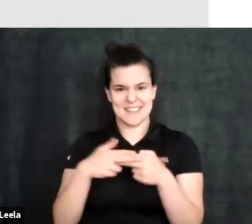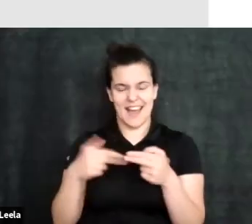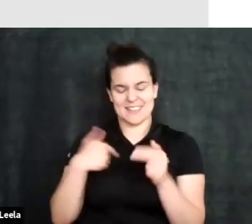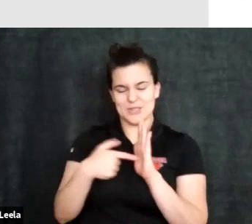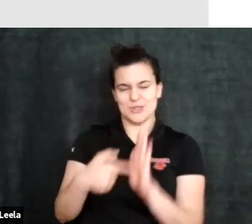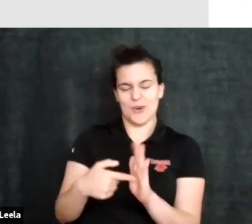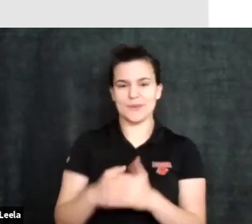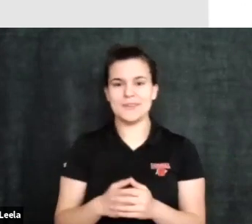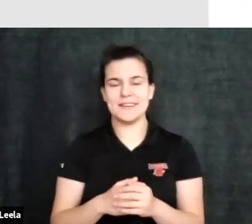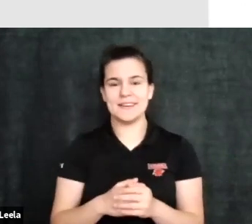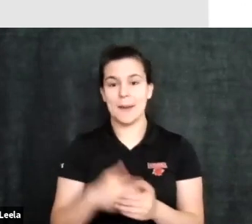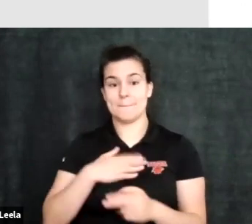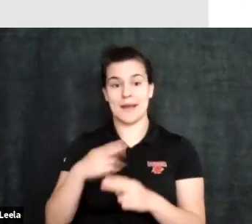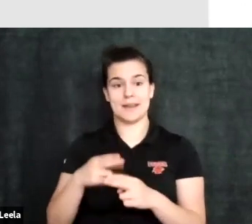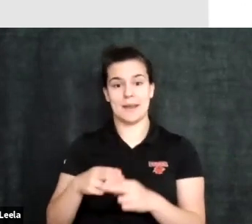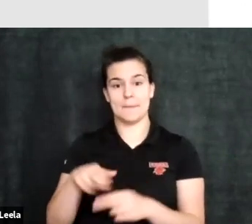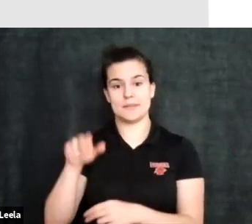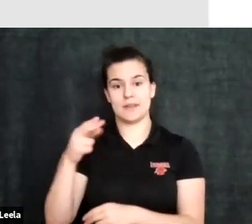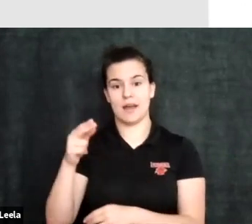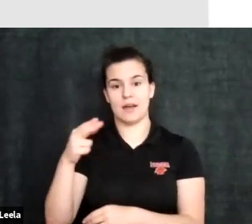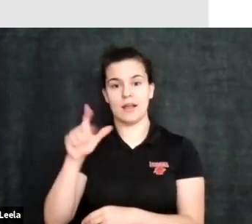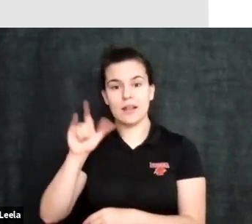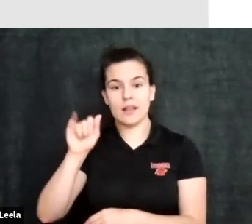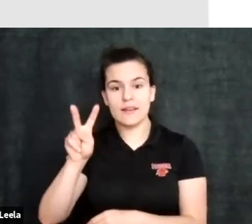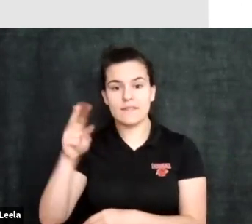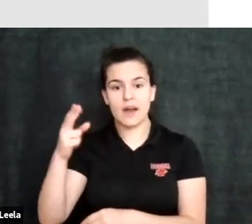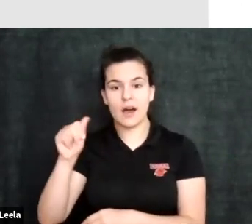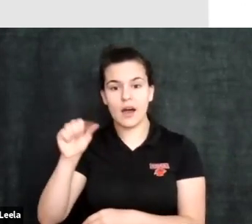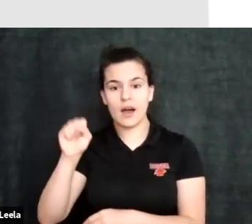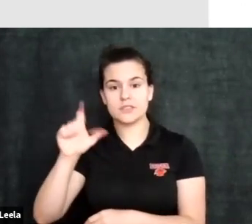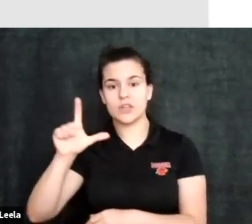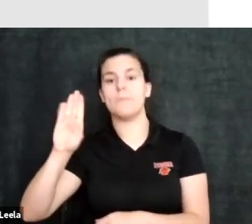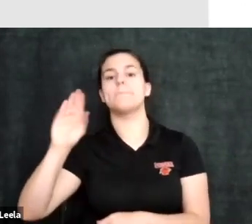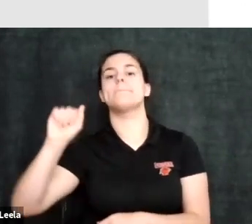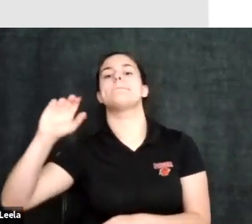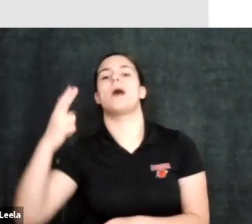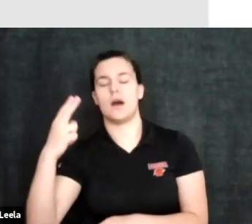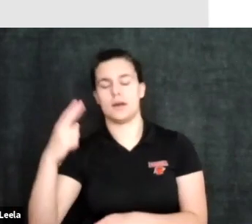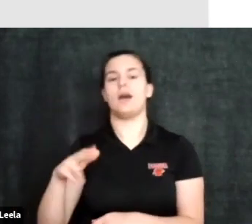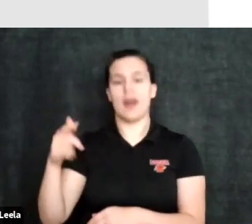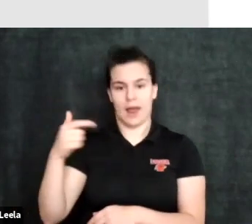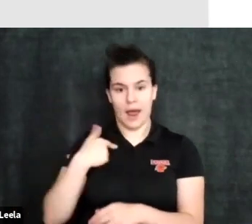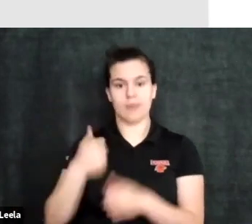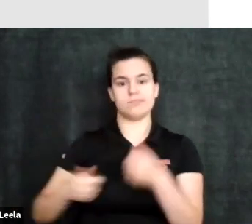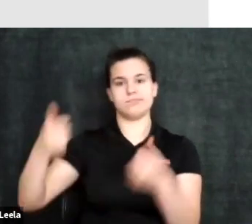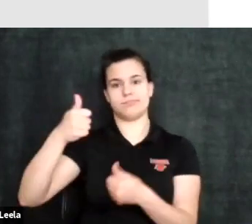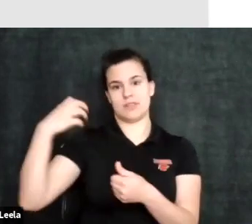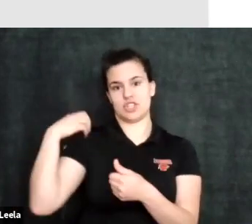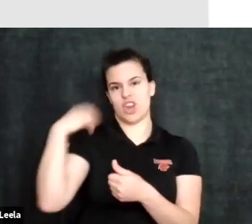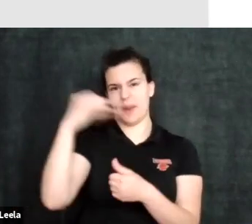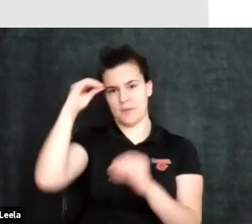My name is Liv Haselbach, and I'm a chair and professor in the Department of Civil and Environmental Engineering here at Lamar